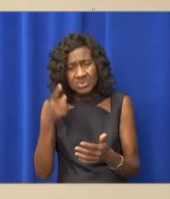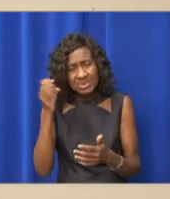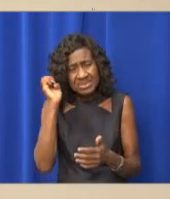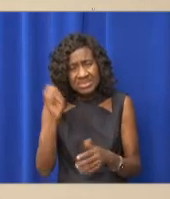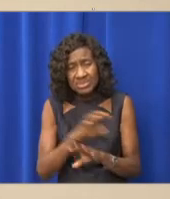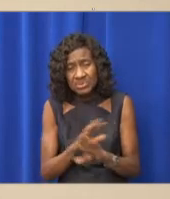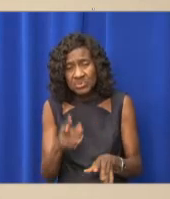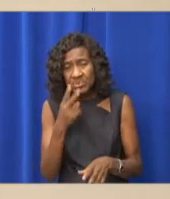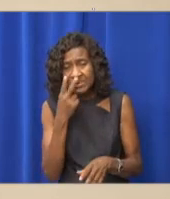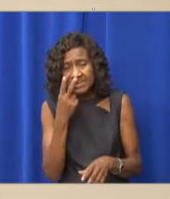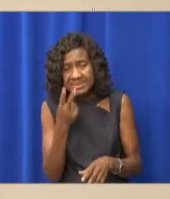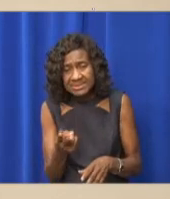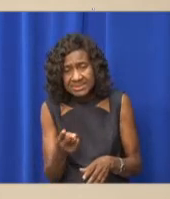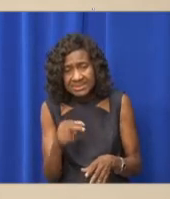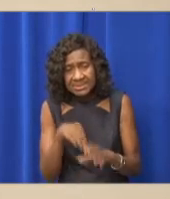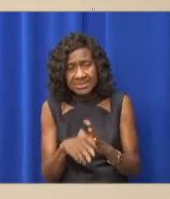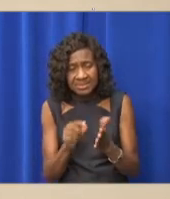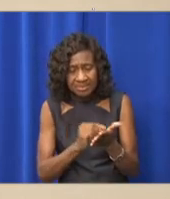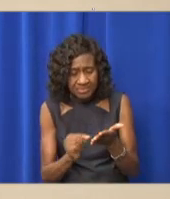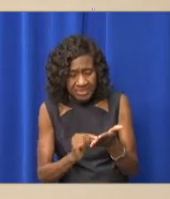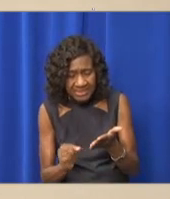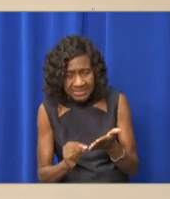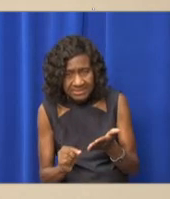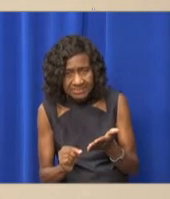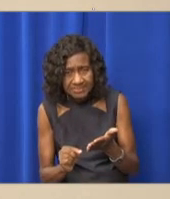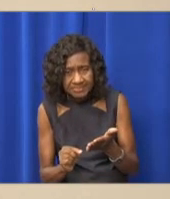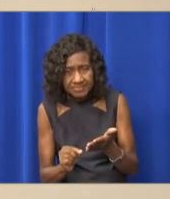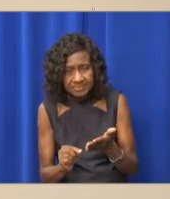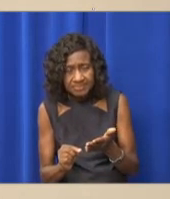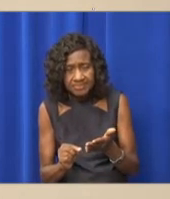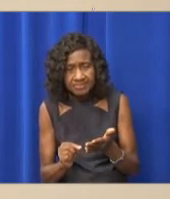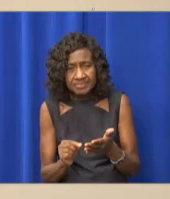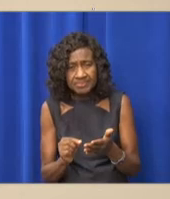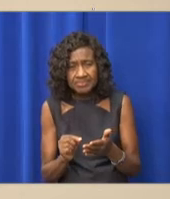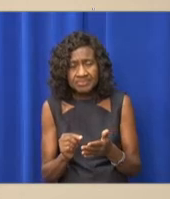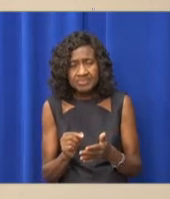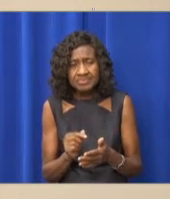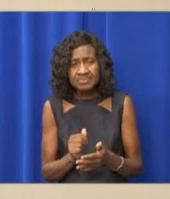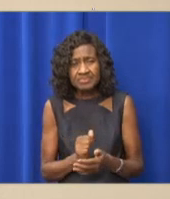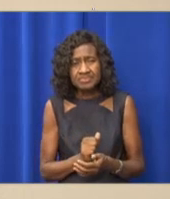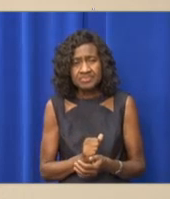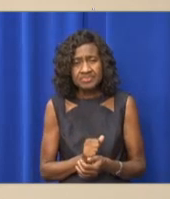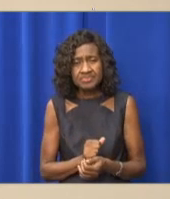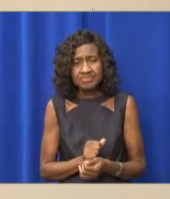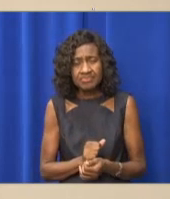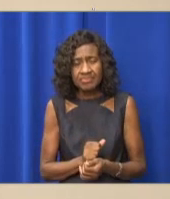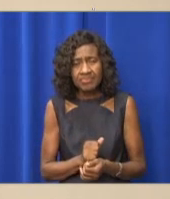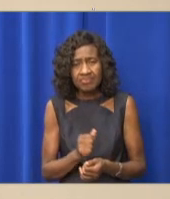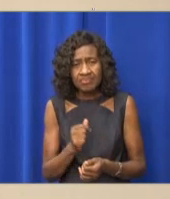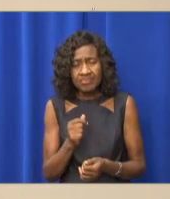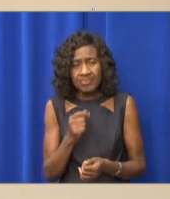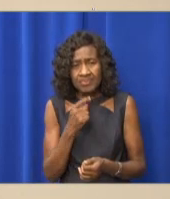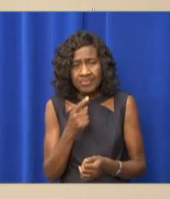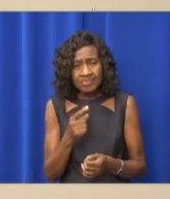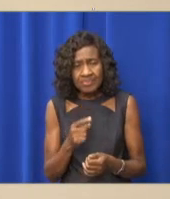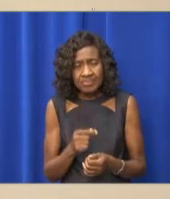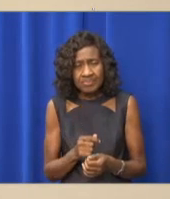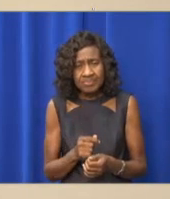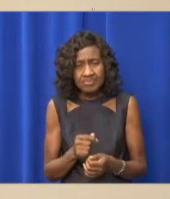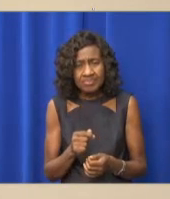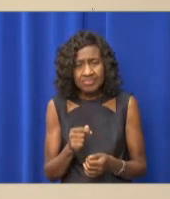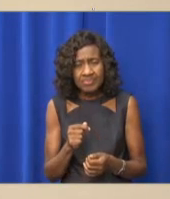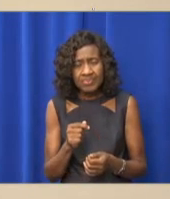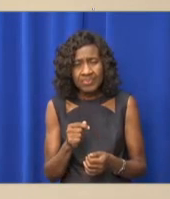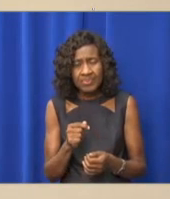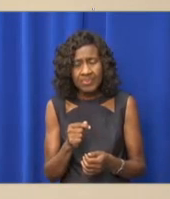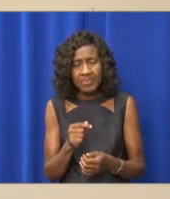to trump in the minds of those who correspond with me. That paramount,